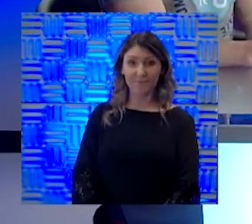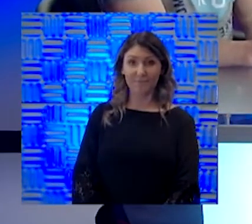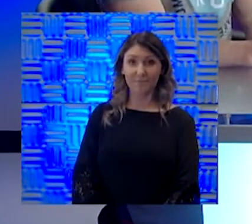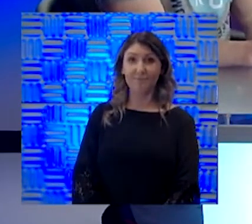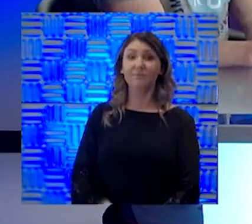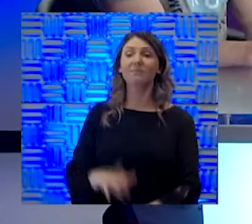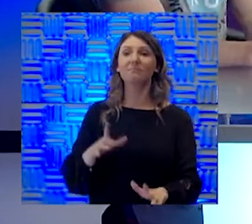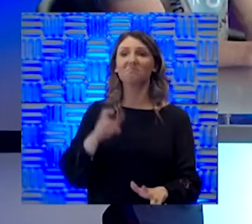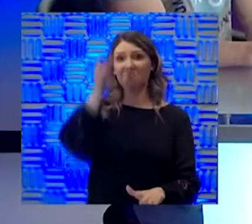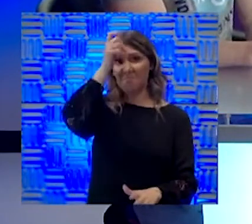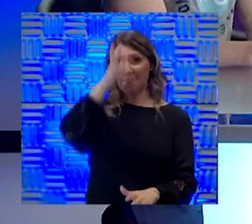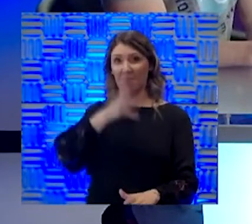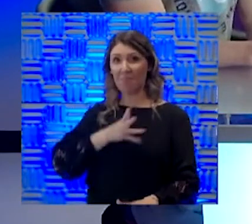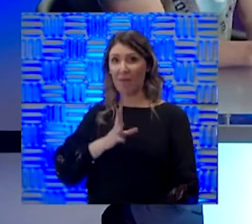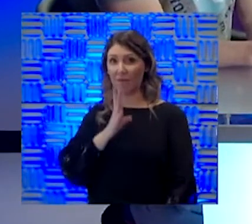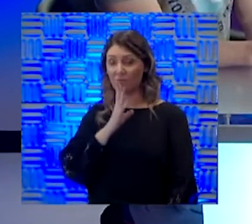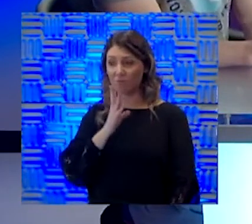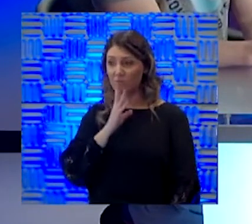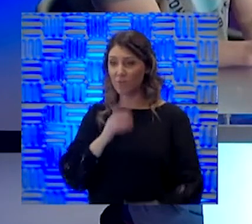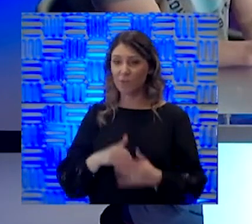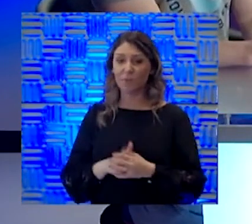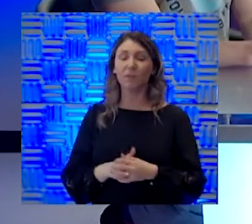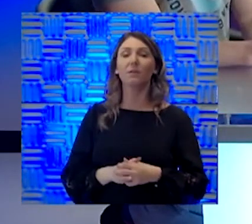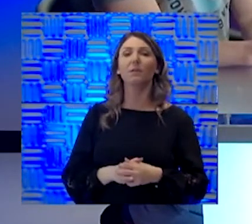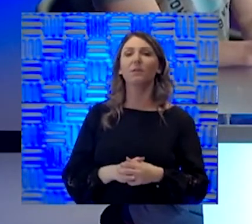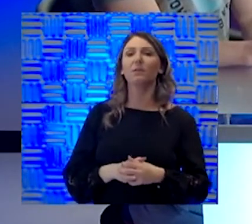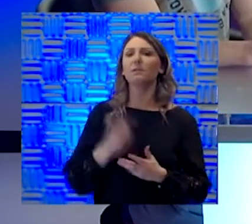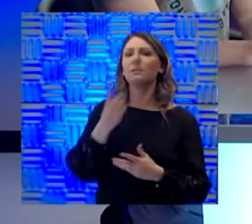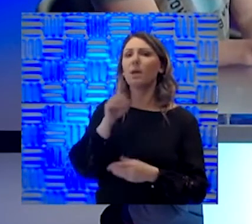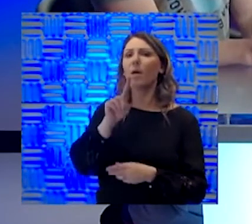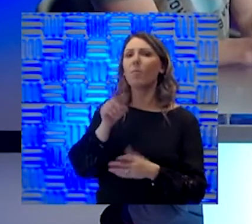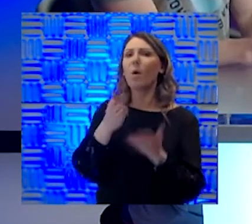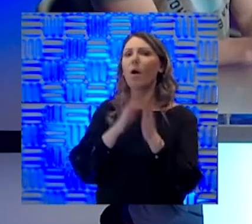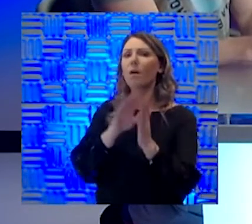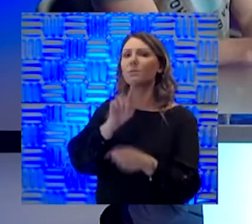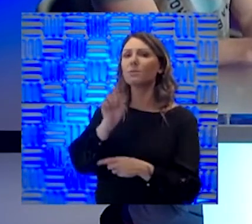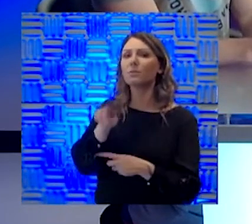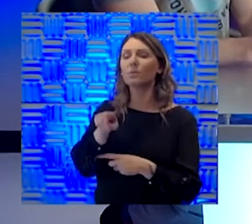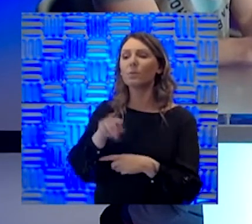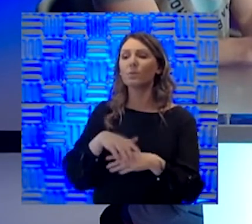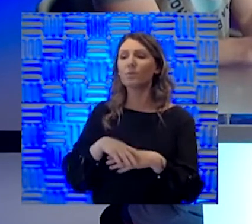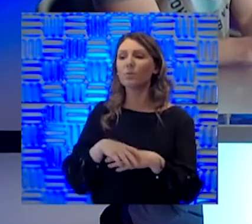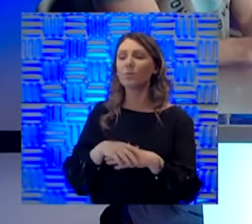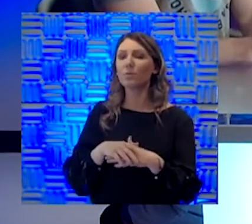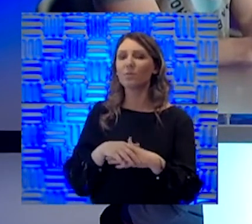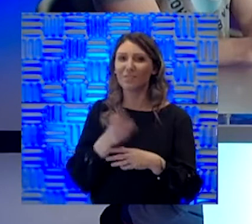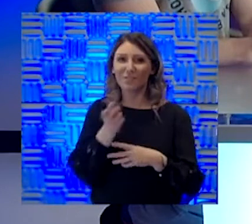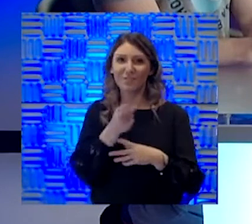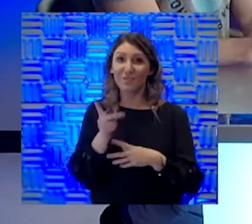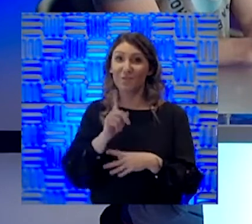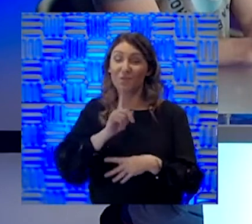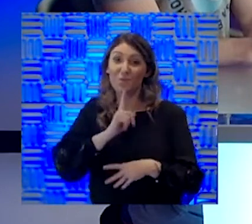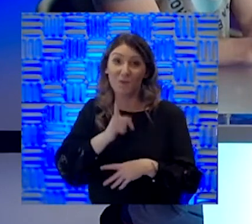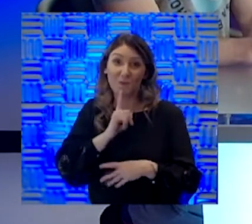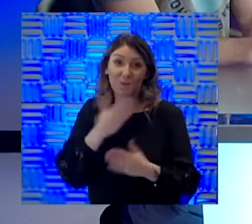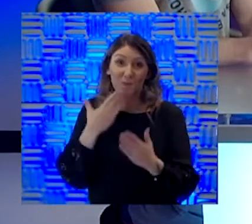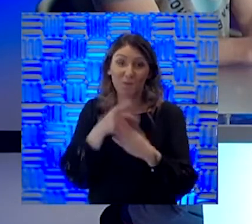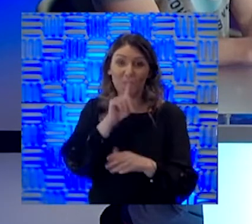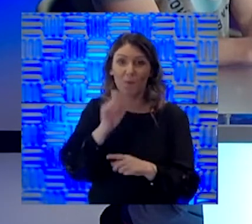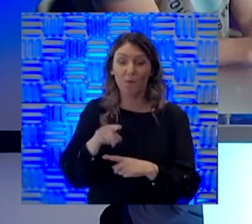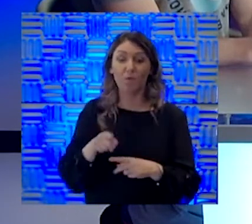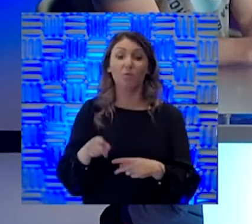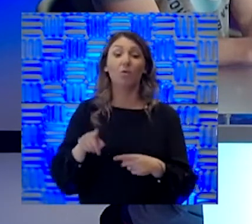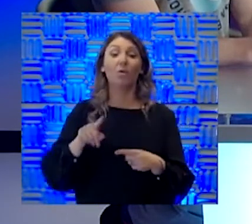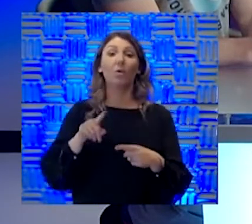I have somebody who's asked a question that she, there's actually a couple of really good ones. One,